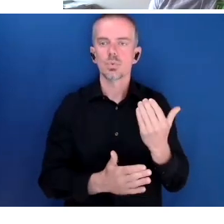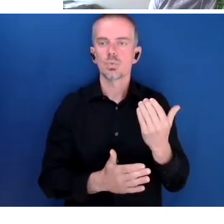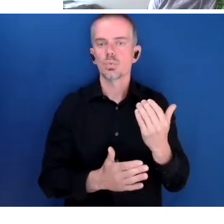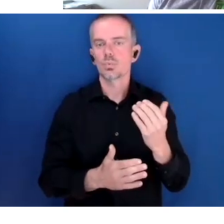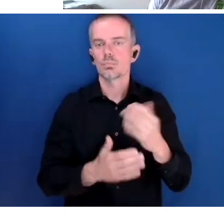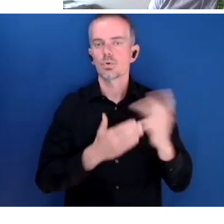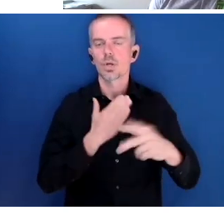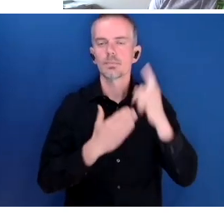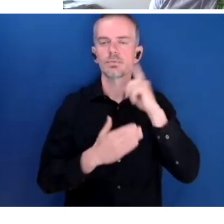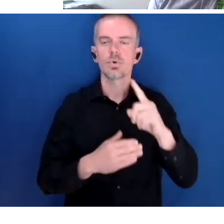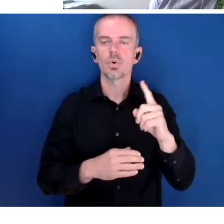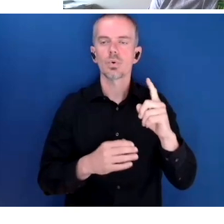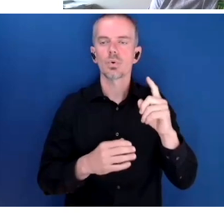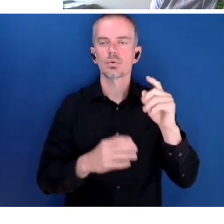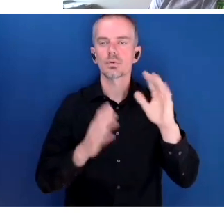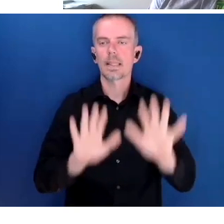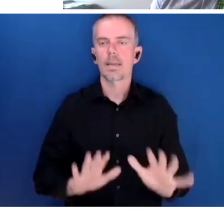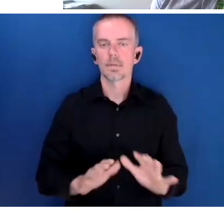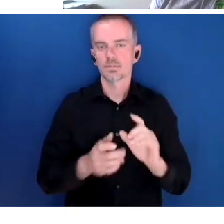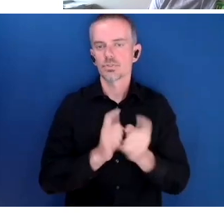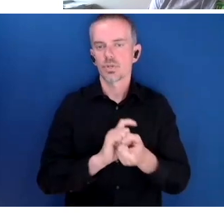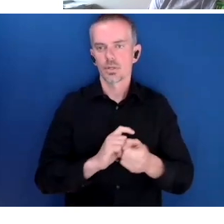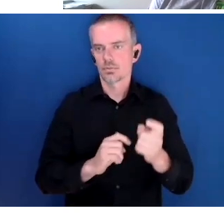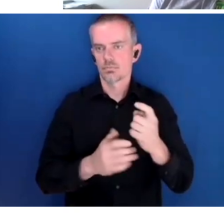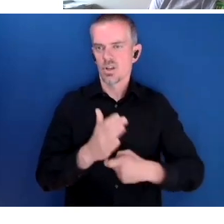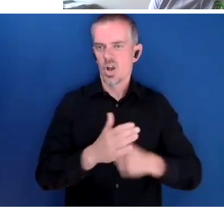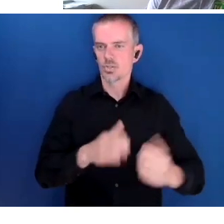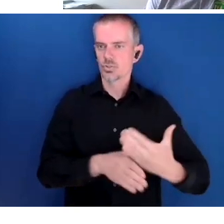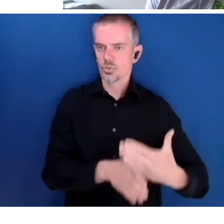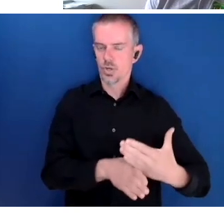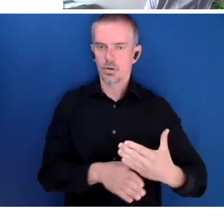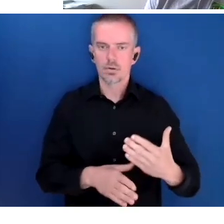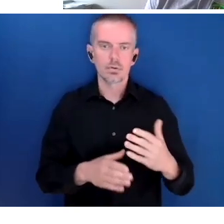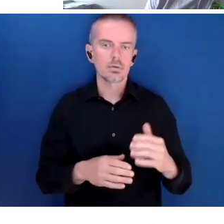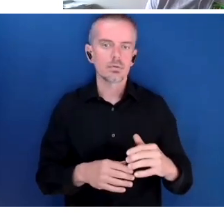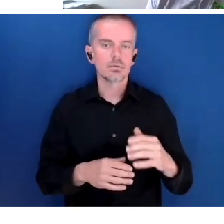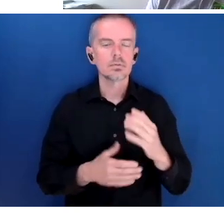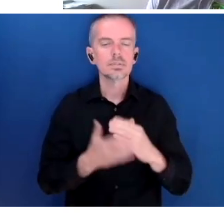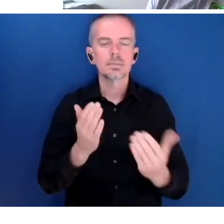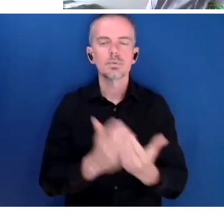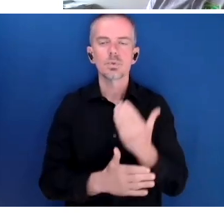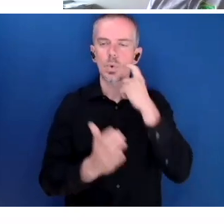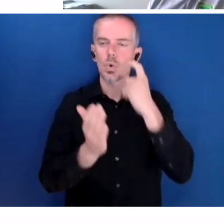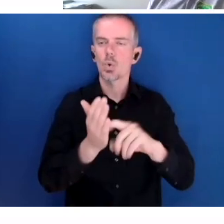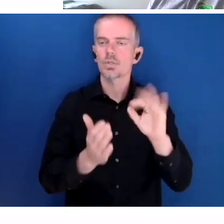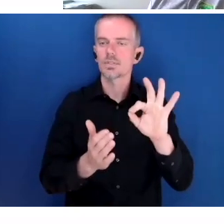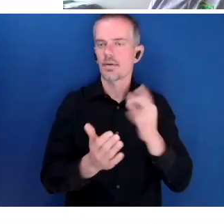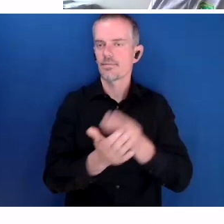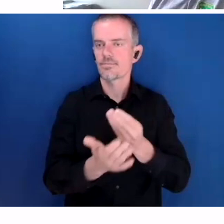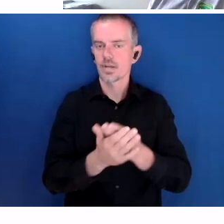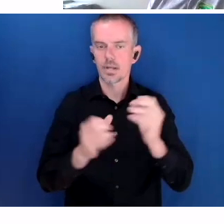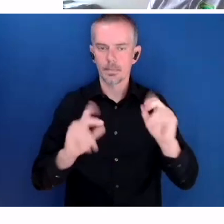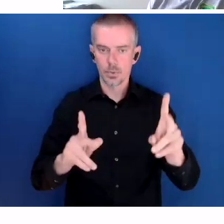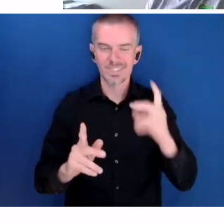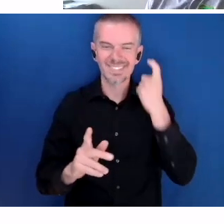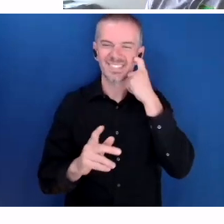share opportunities, payments for carbon practices. There's currently some new notice of funding opportunities that were just announced